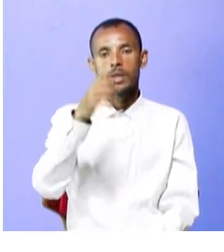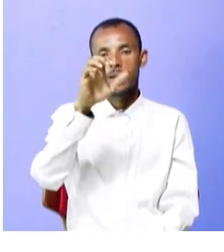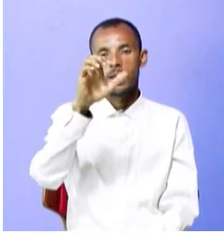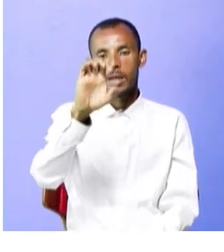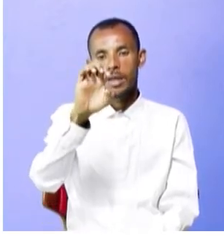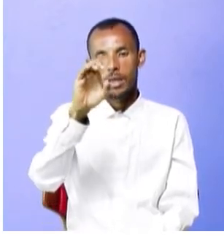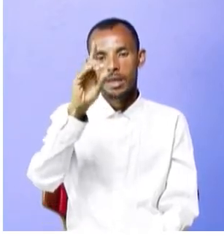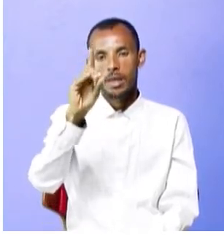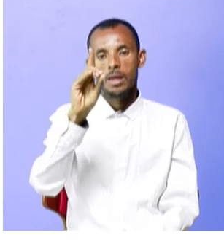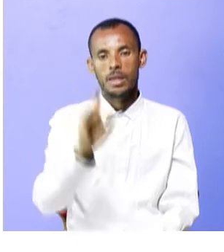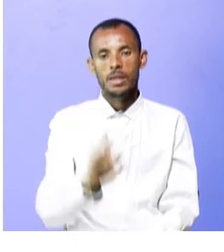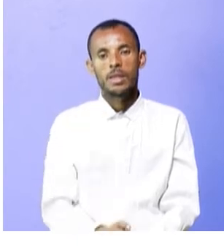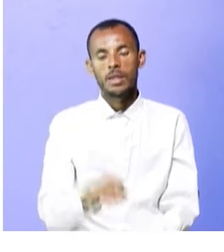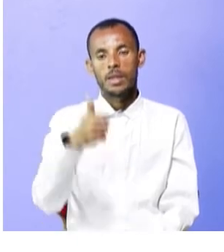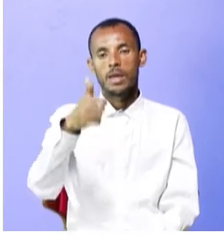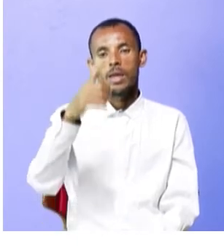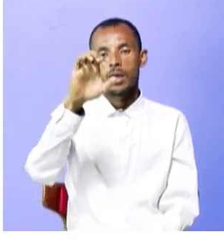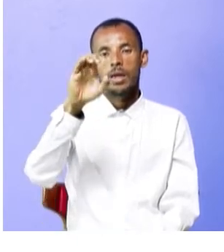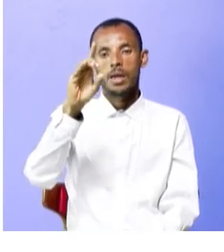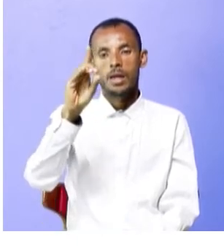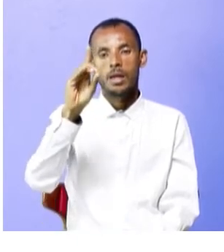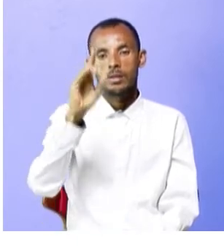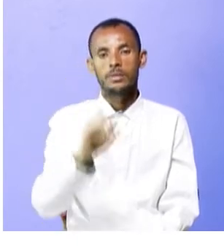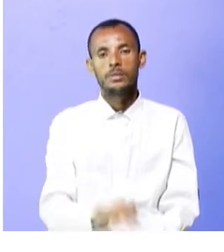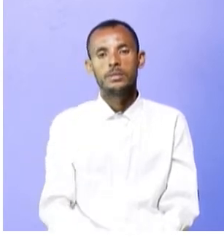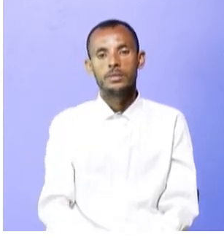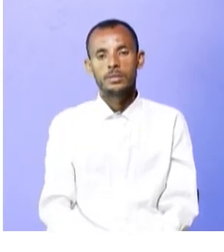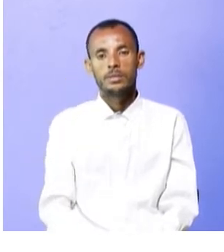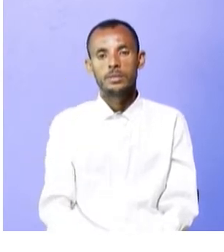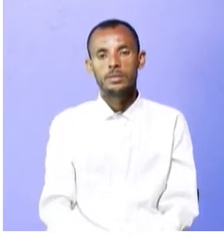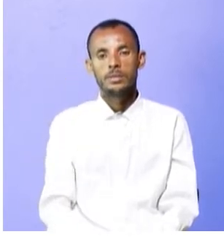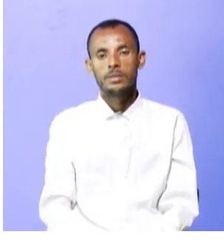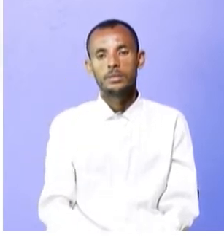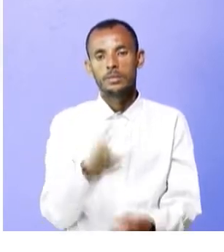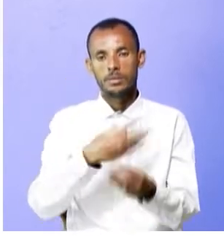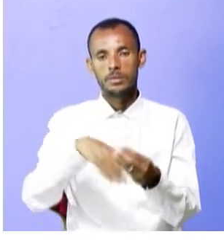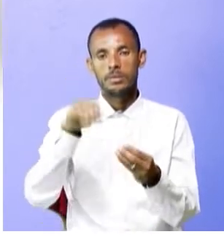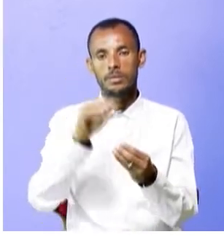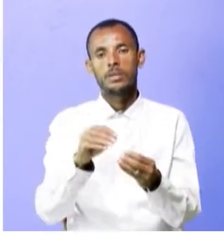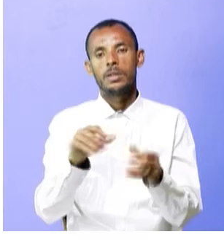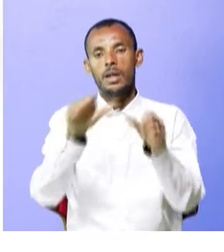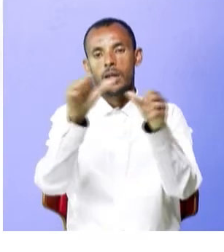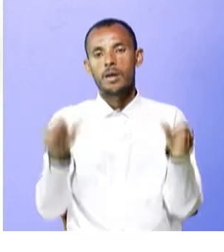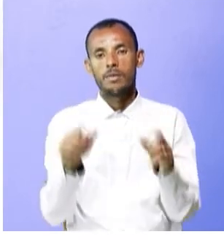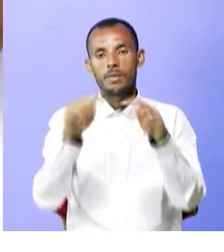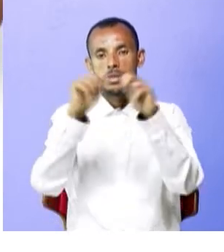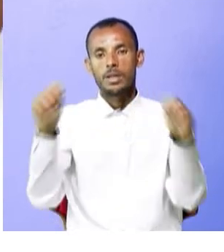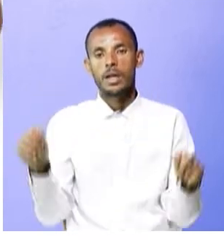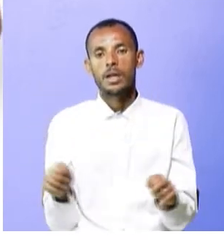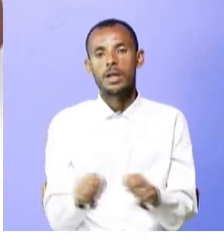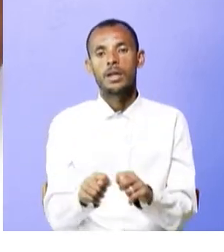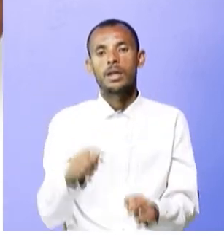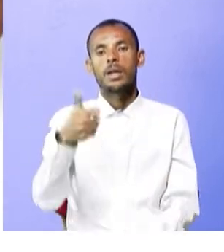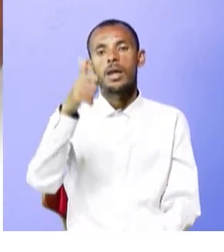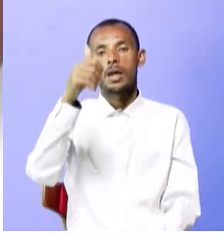AED, triangle AED plus area of triangle